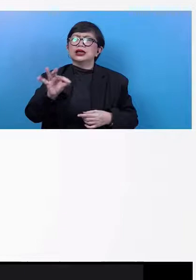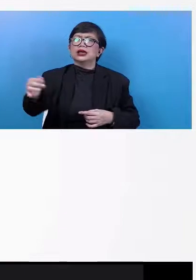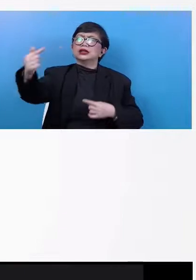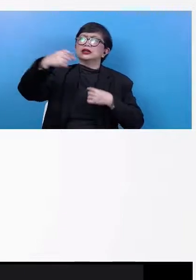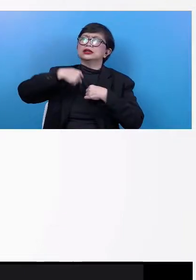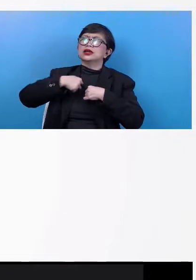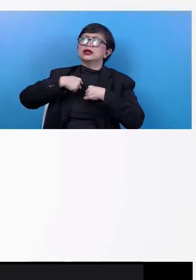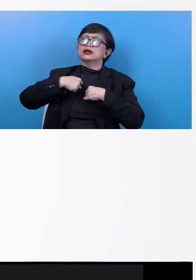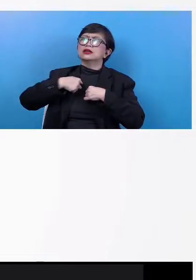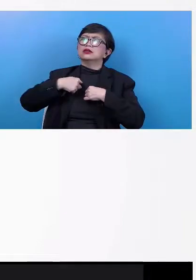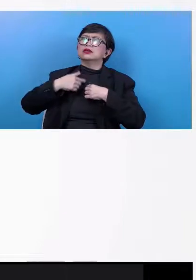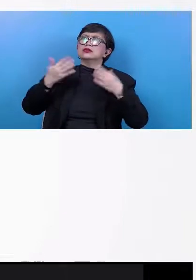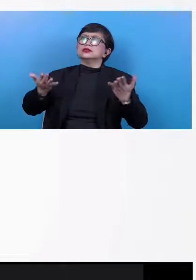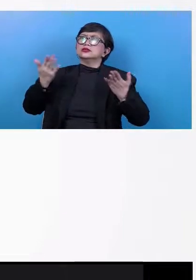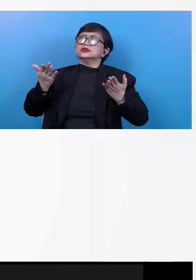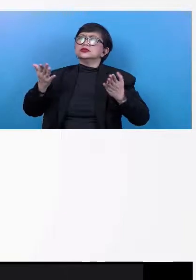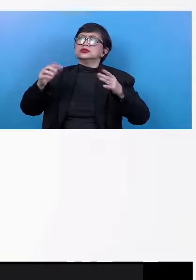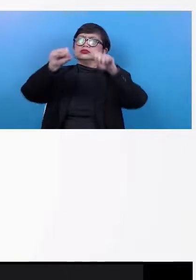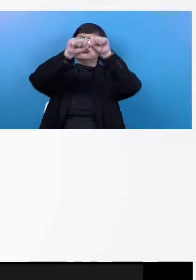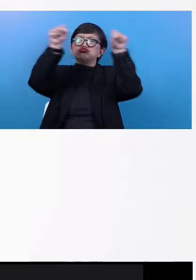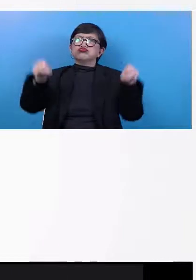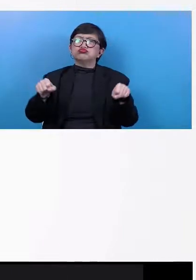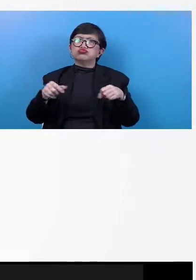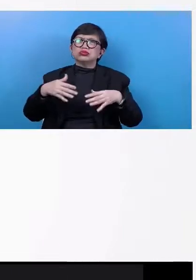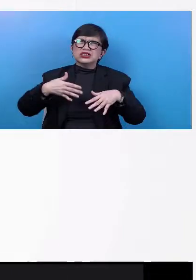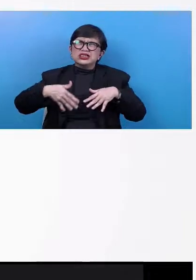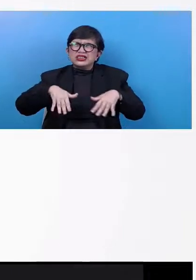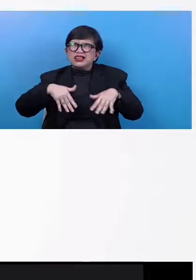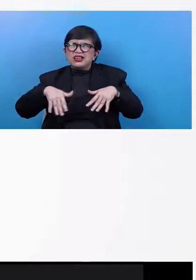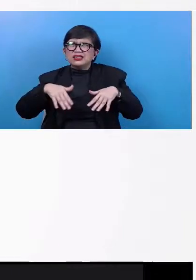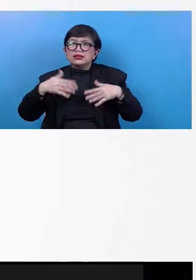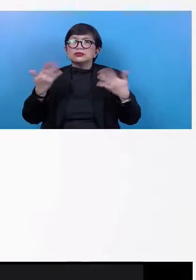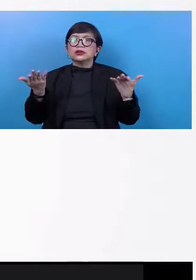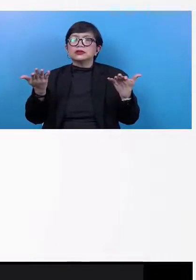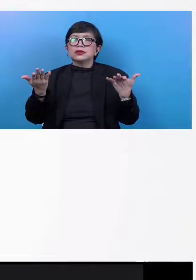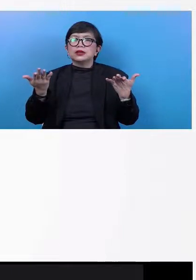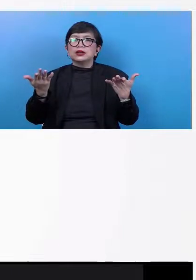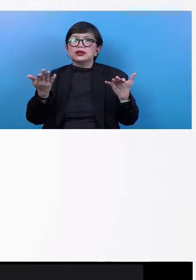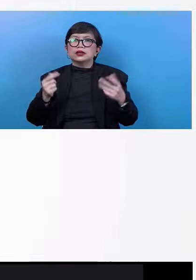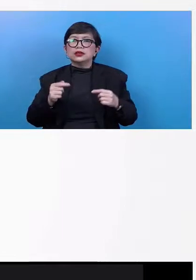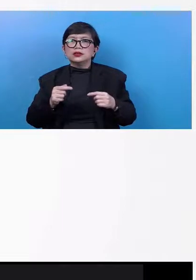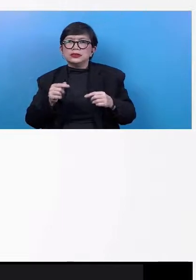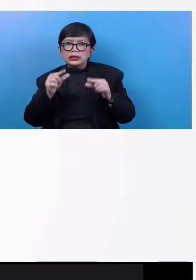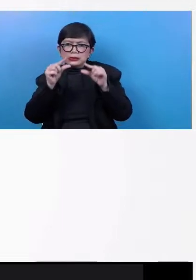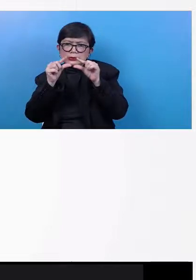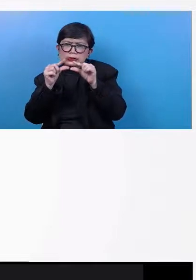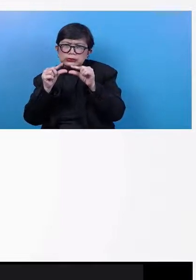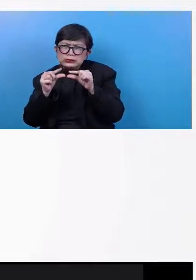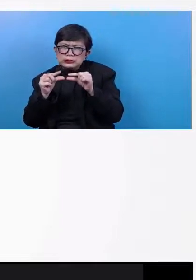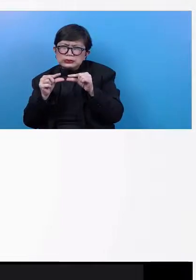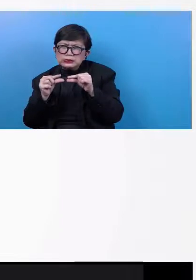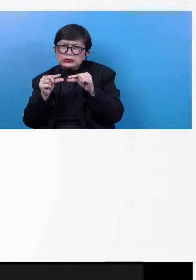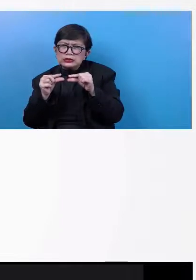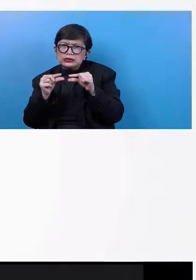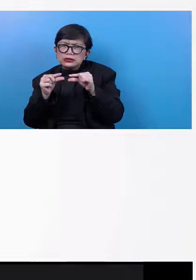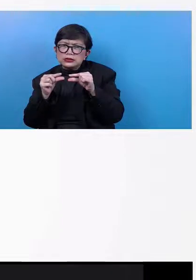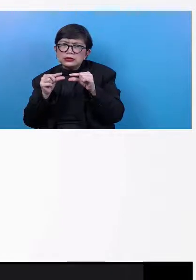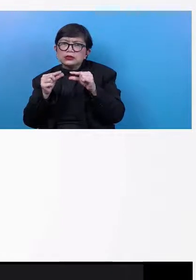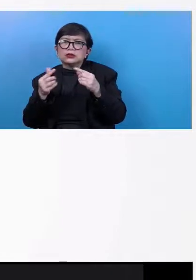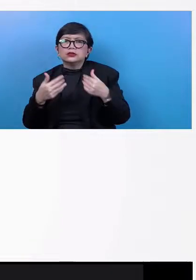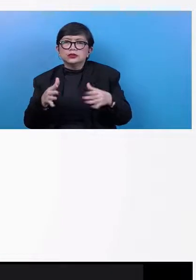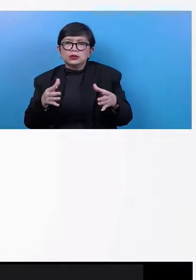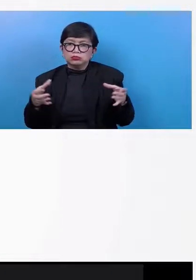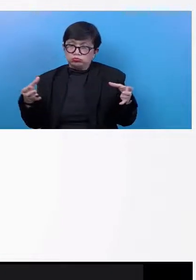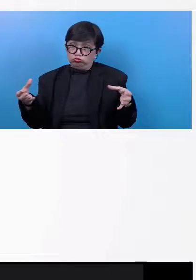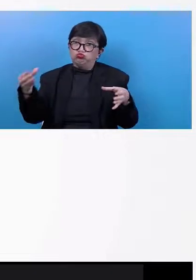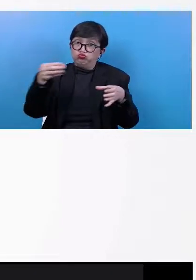collapse? Or if not collapse, degrade enough that those who rely upon that system, be it an